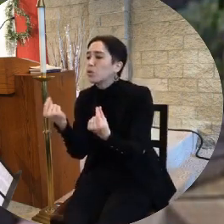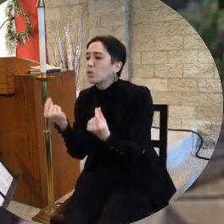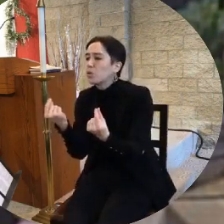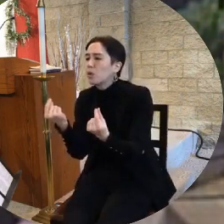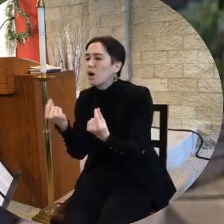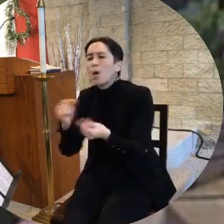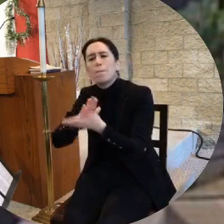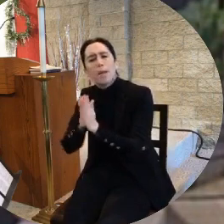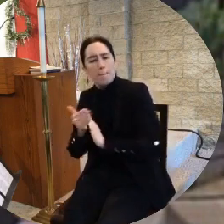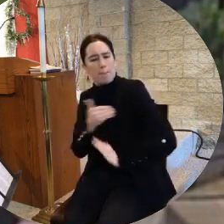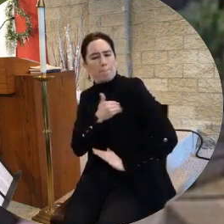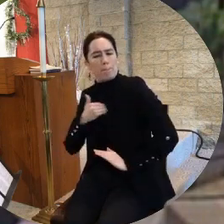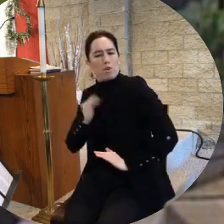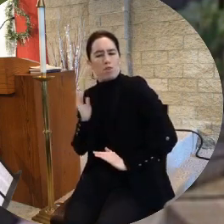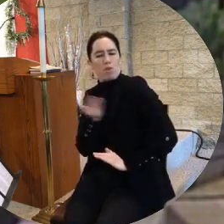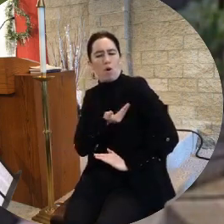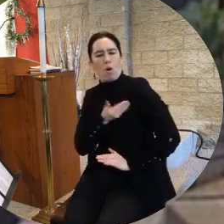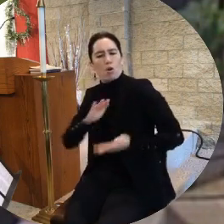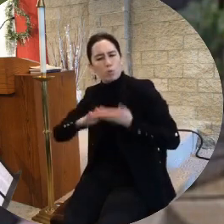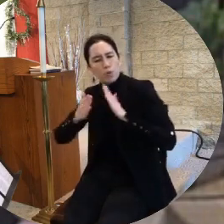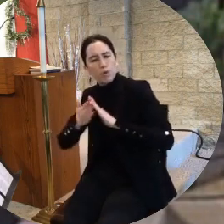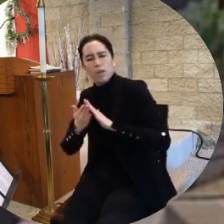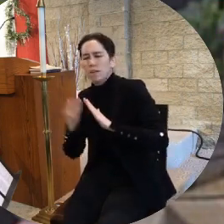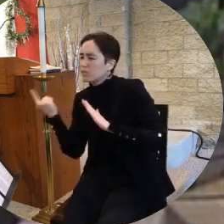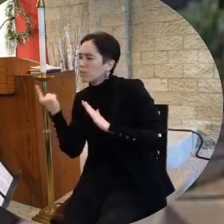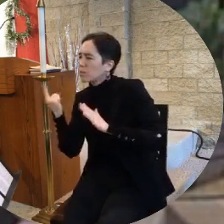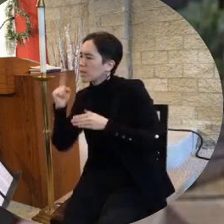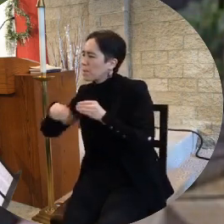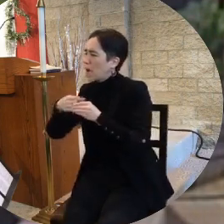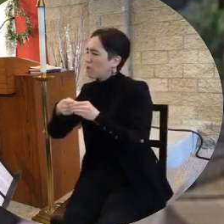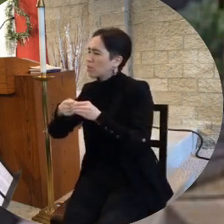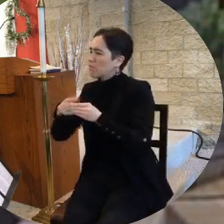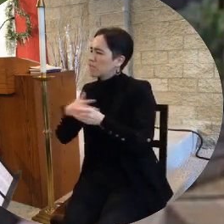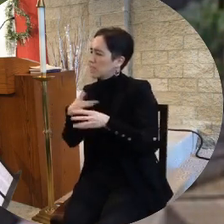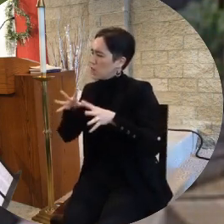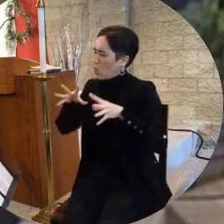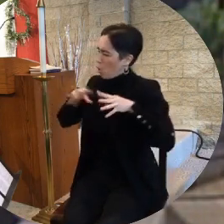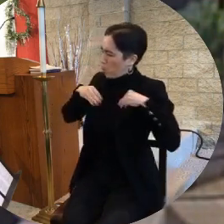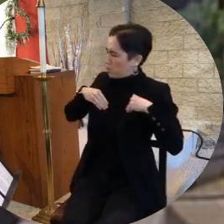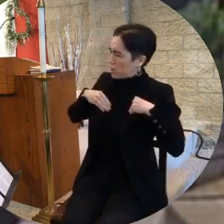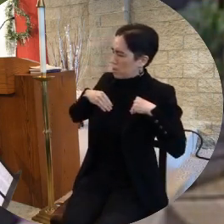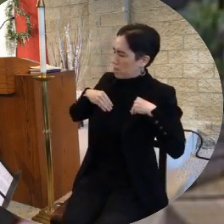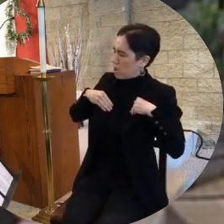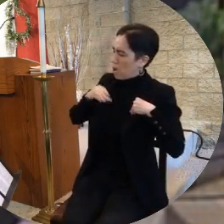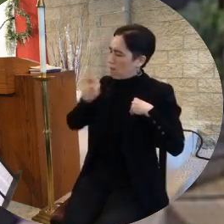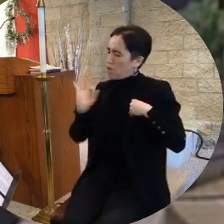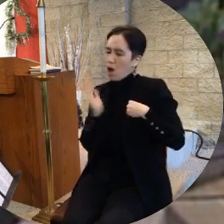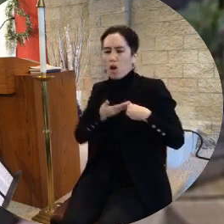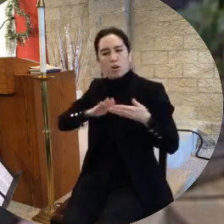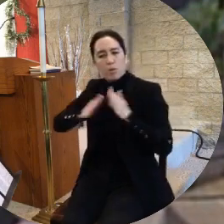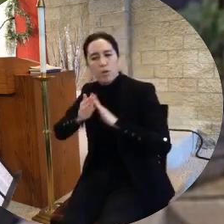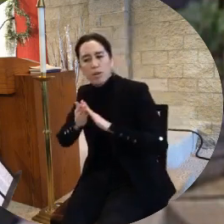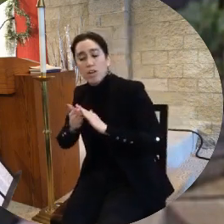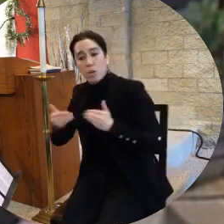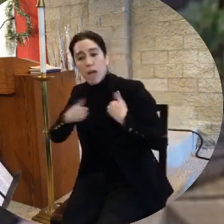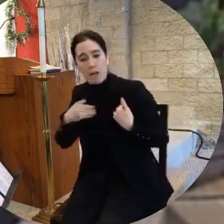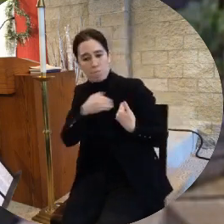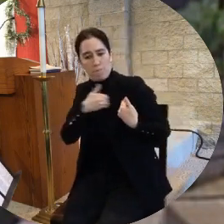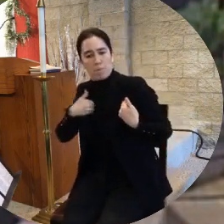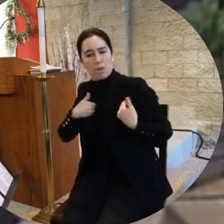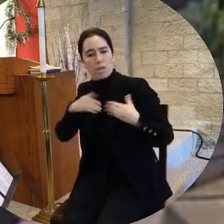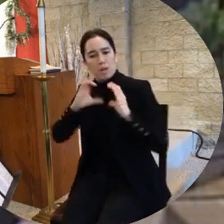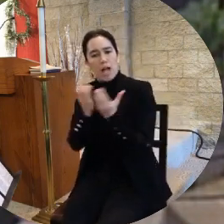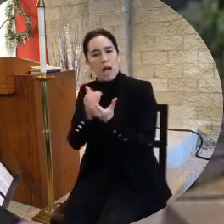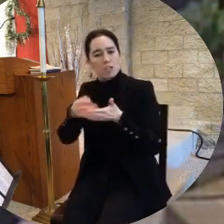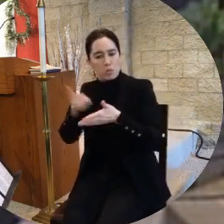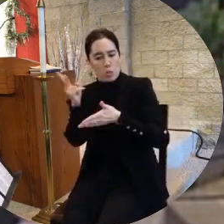about ownership and membership in our community. We do membership classes twice a year. Reverend Jeanette, along with